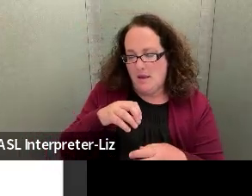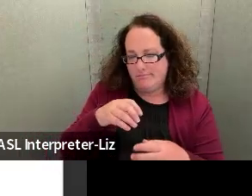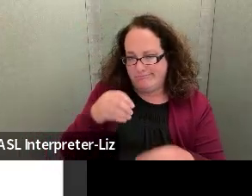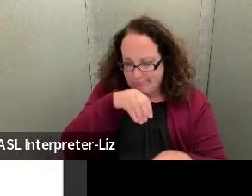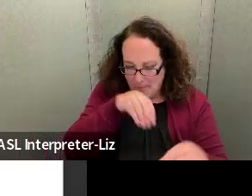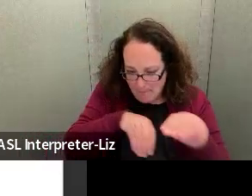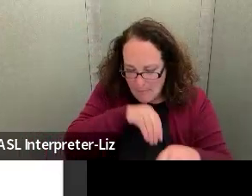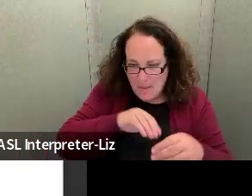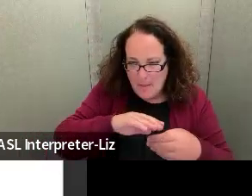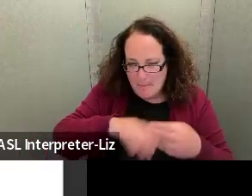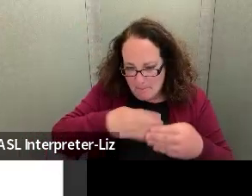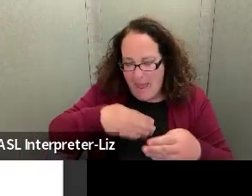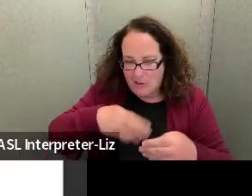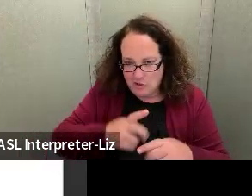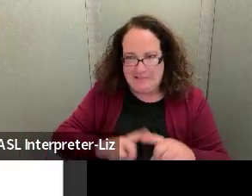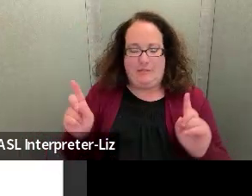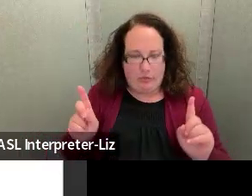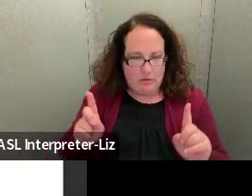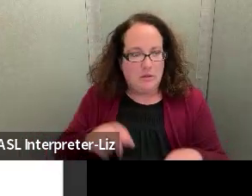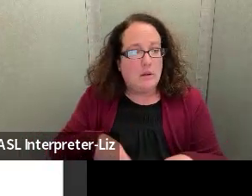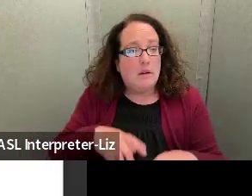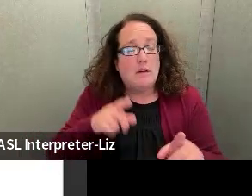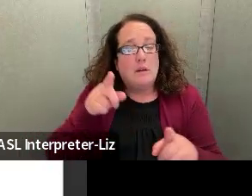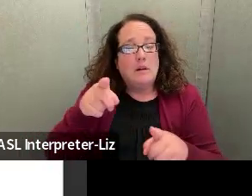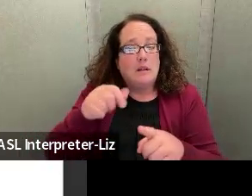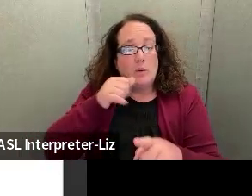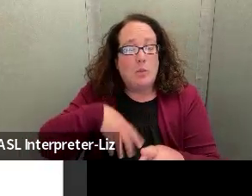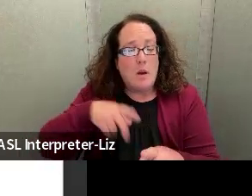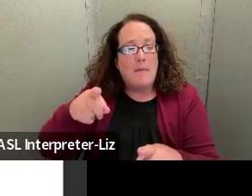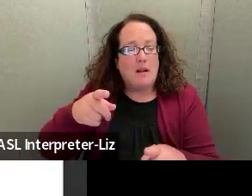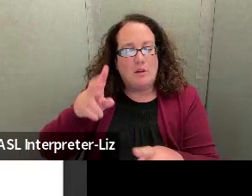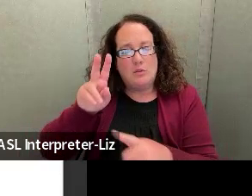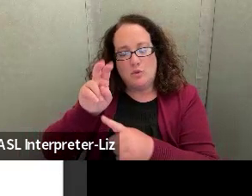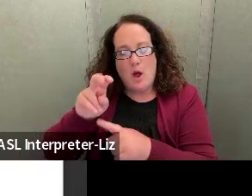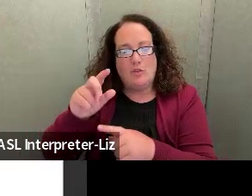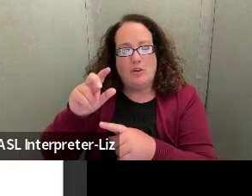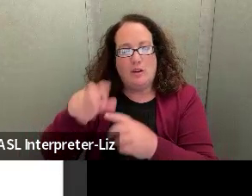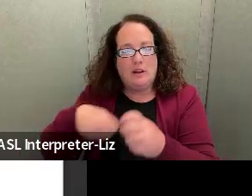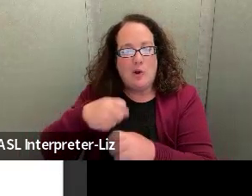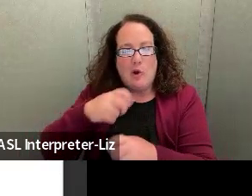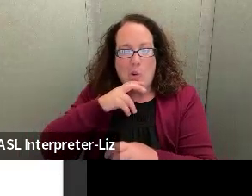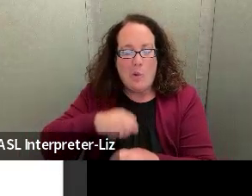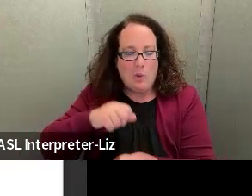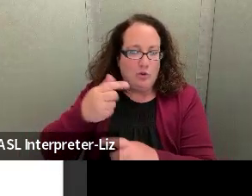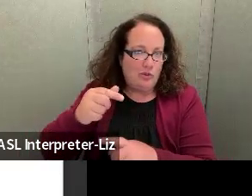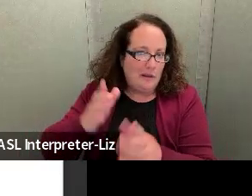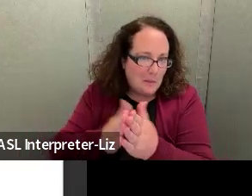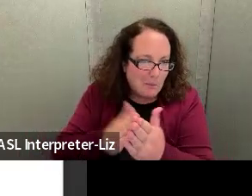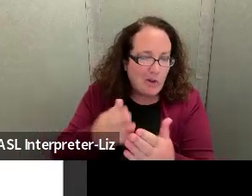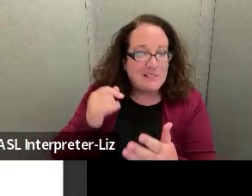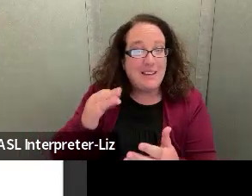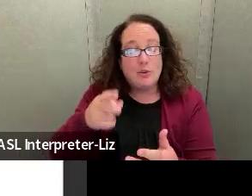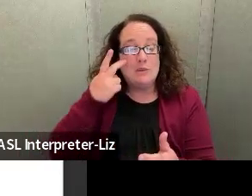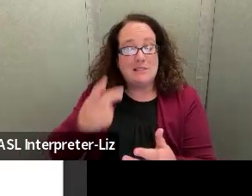University of Delaware, and her specialty is 200-year-old green books, and they're green because of an arsenic pigment. So if you ever see